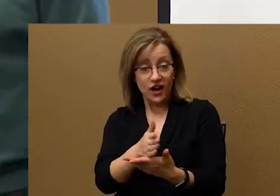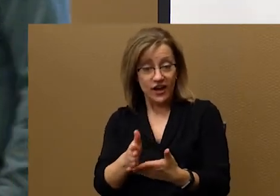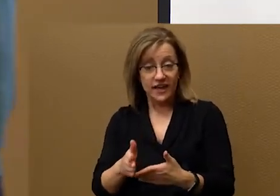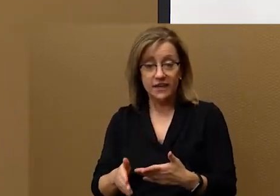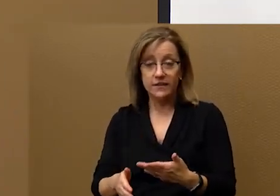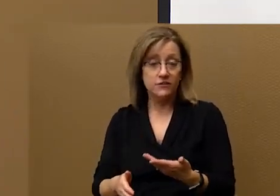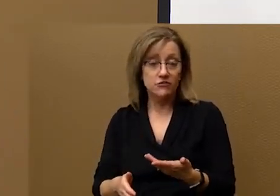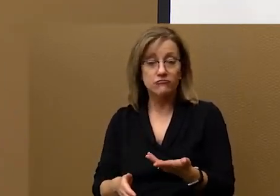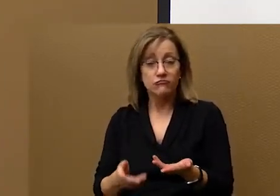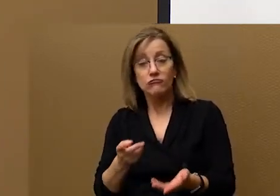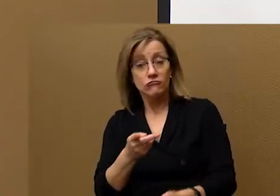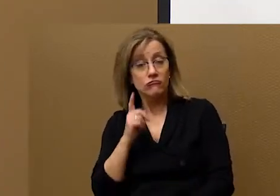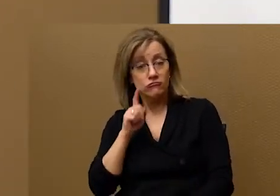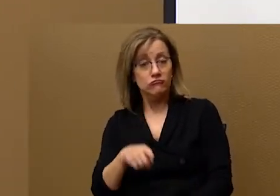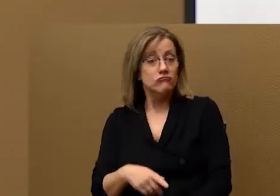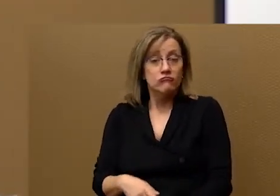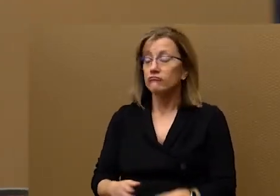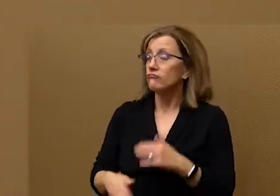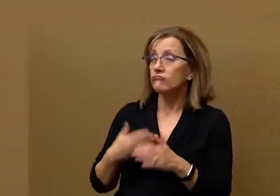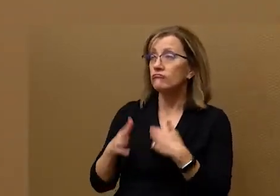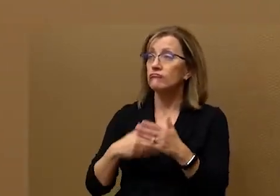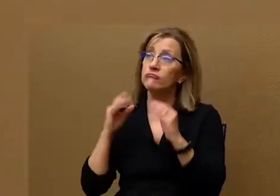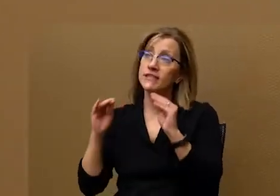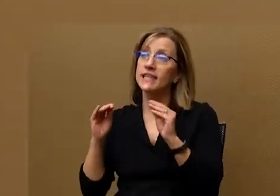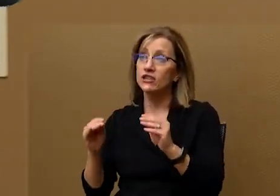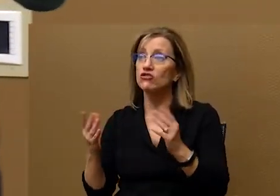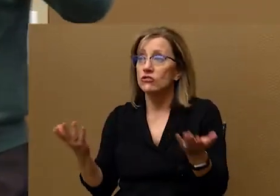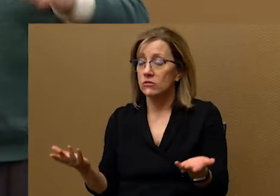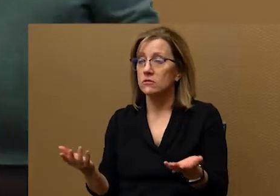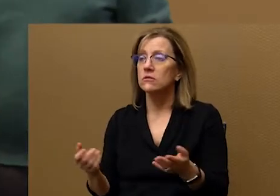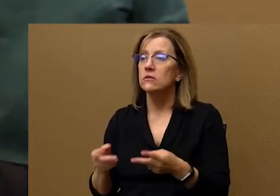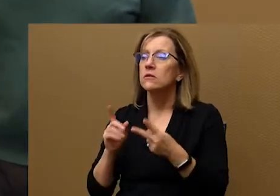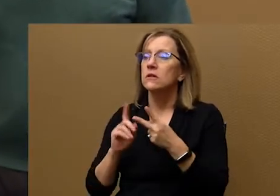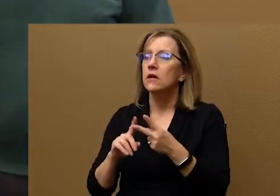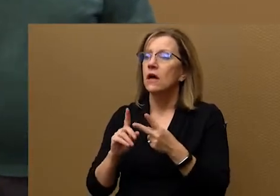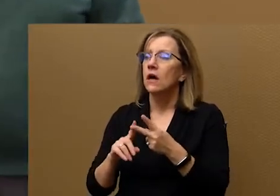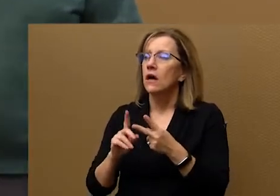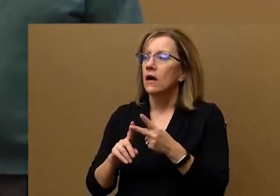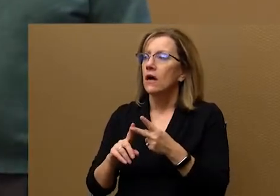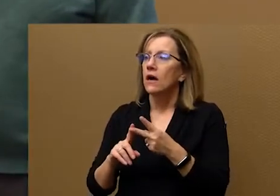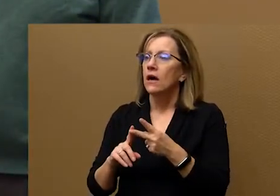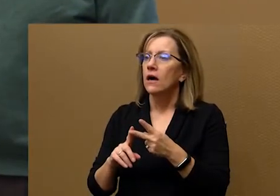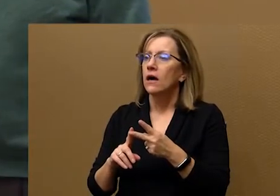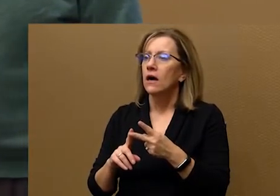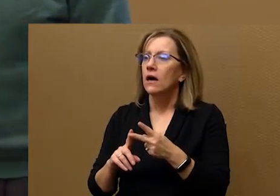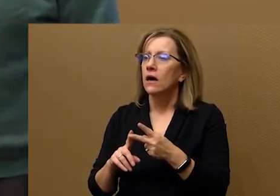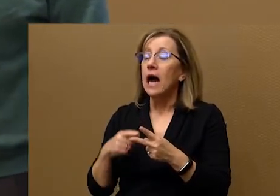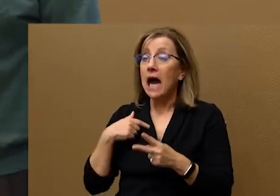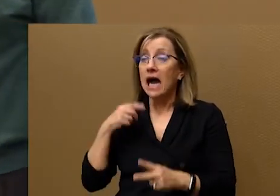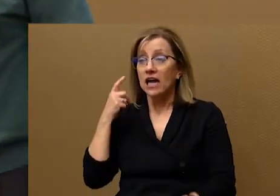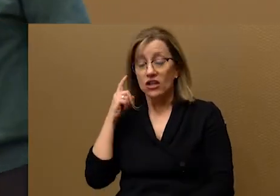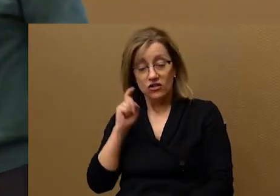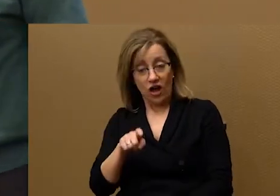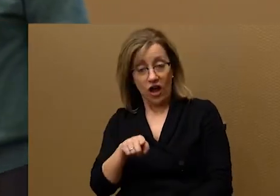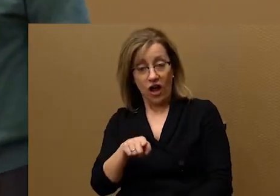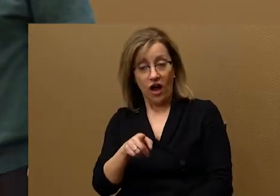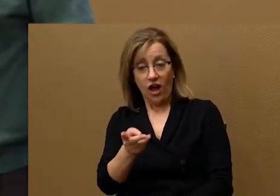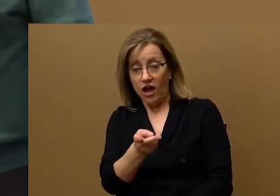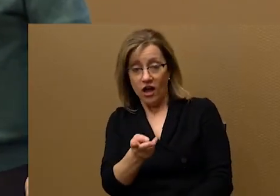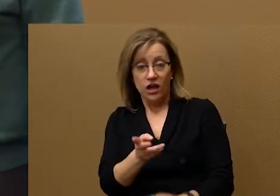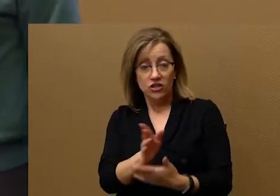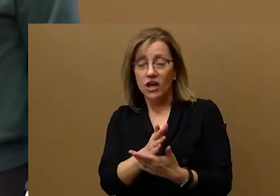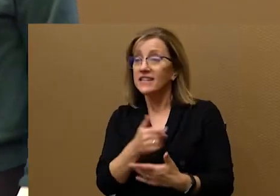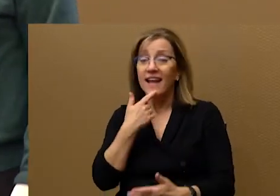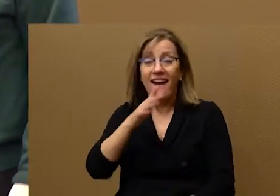Okay, now I'm going to do it again. You can sit, Lisa, thanks. Second grade is, I saw the sharing, and I'd say, Lisa,